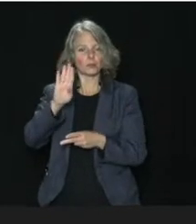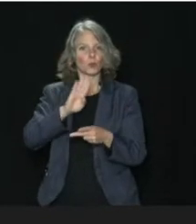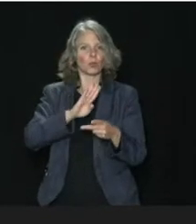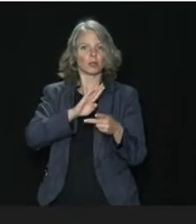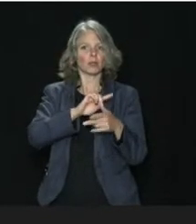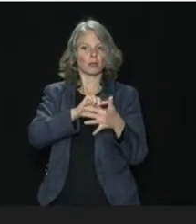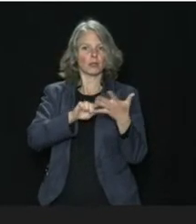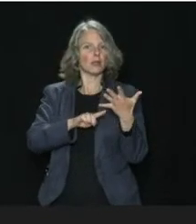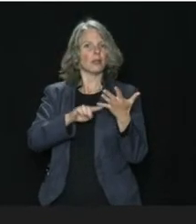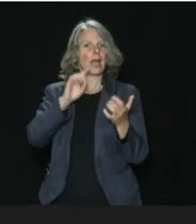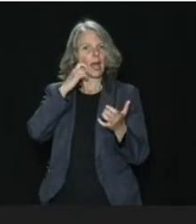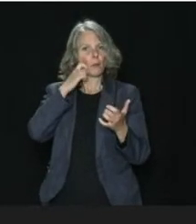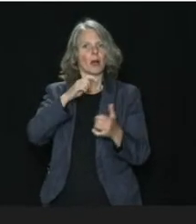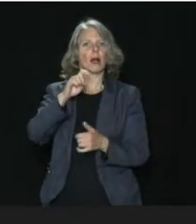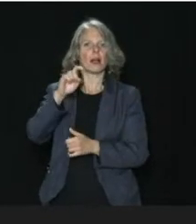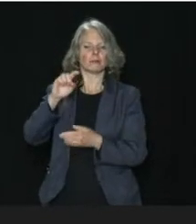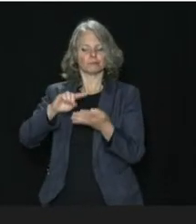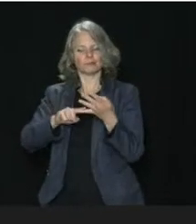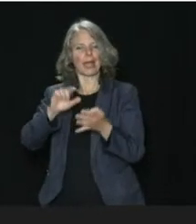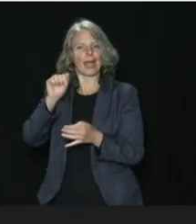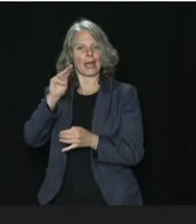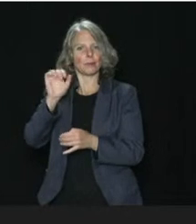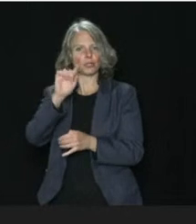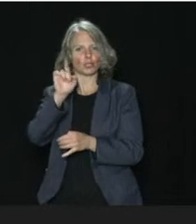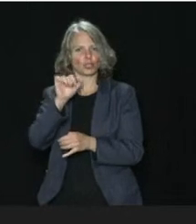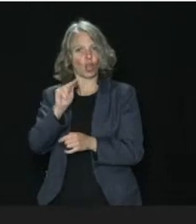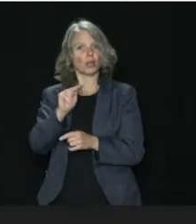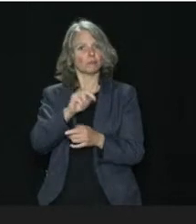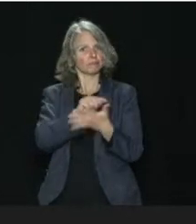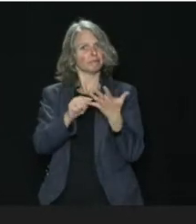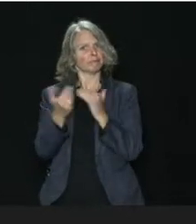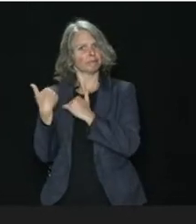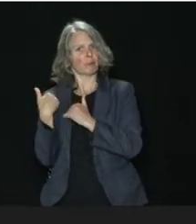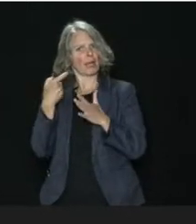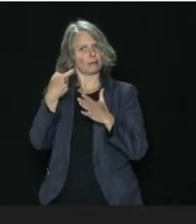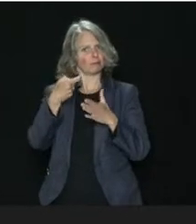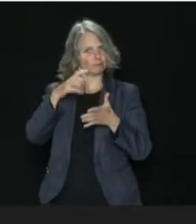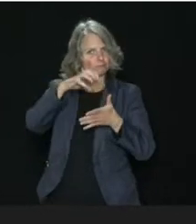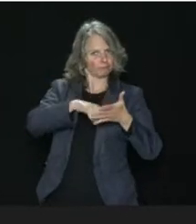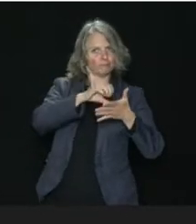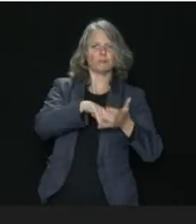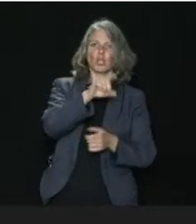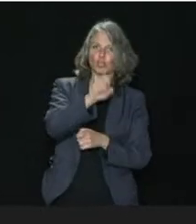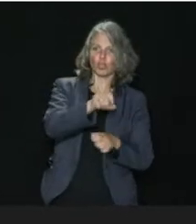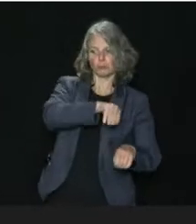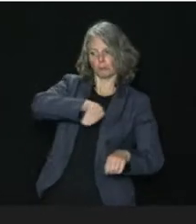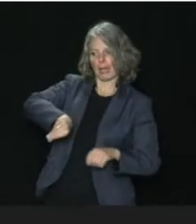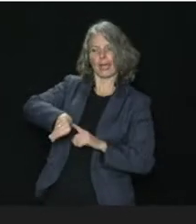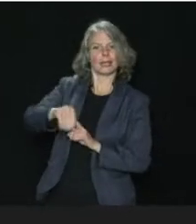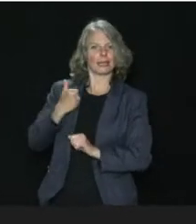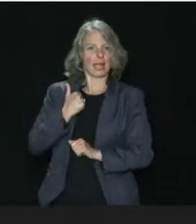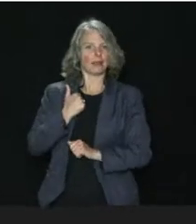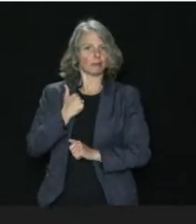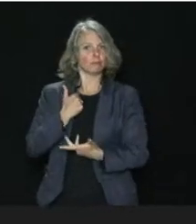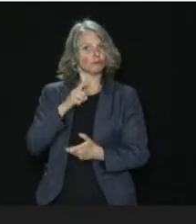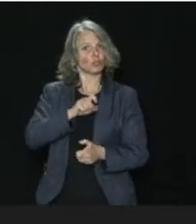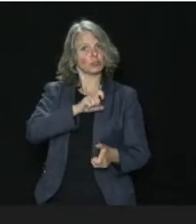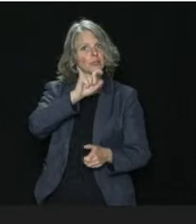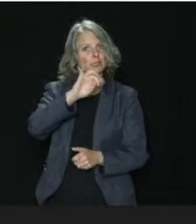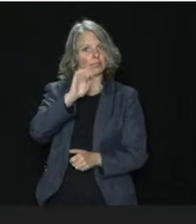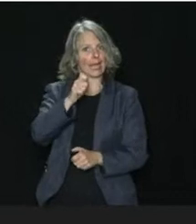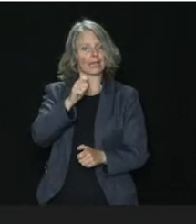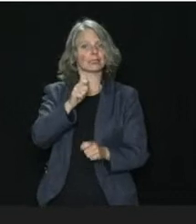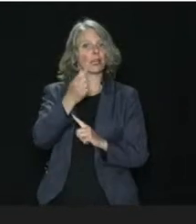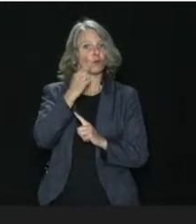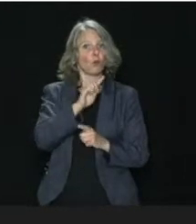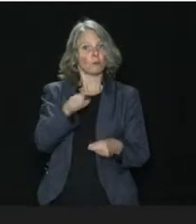and Apple should pay their fair share of taxes to Canada for the services